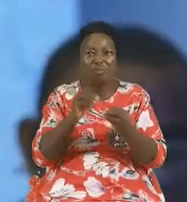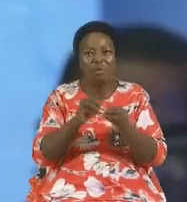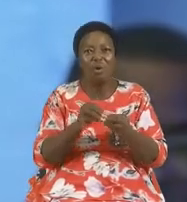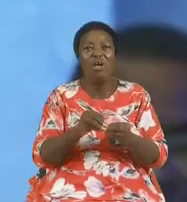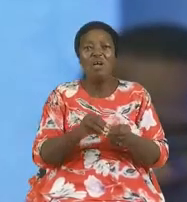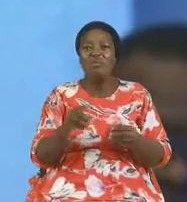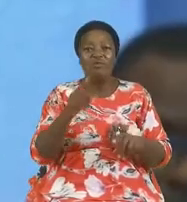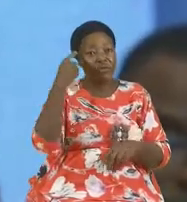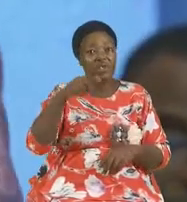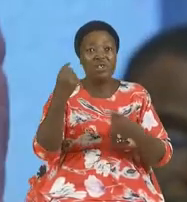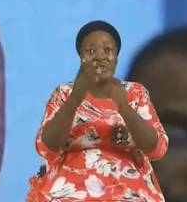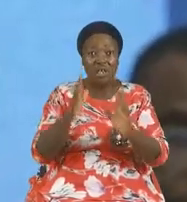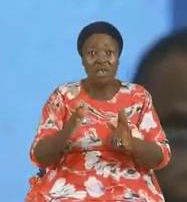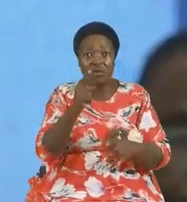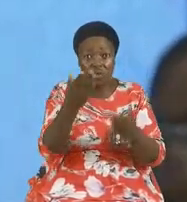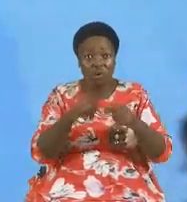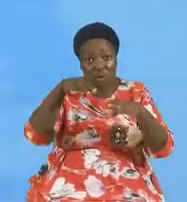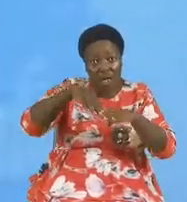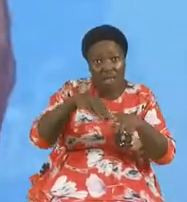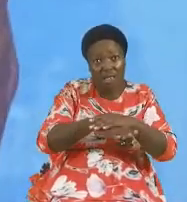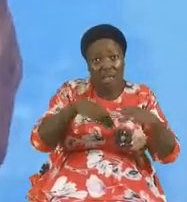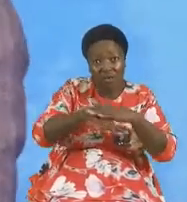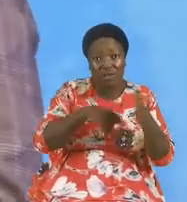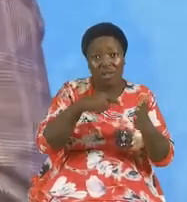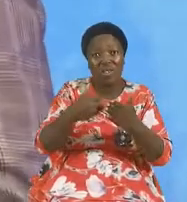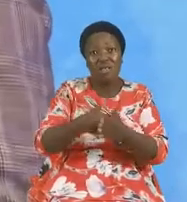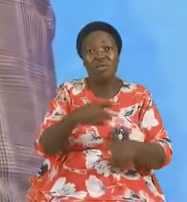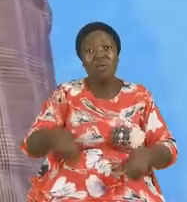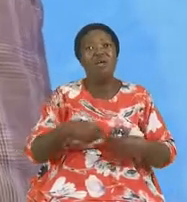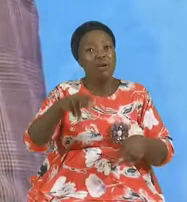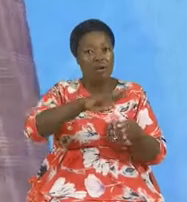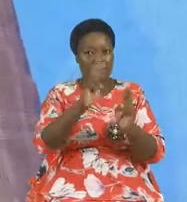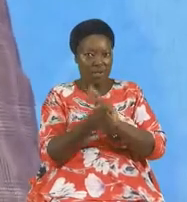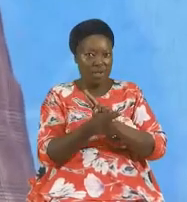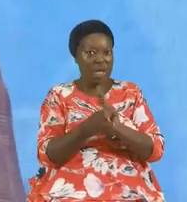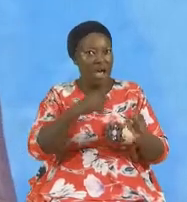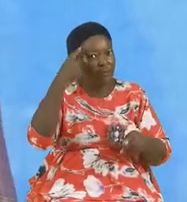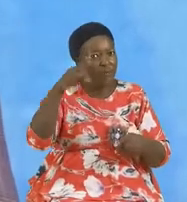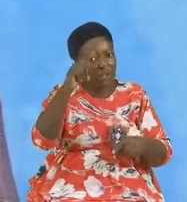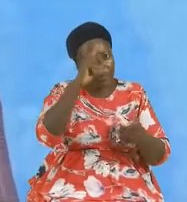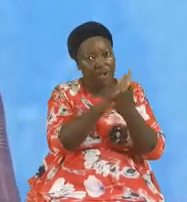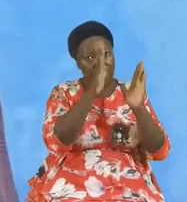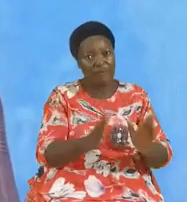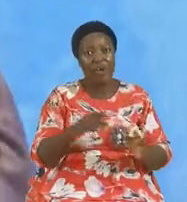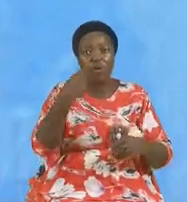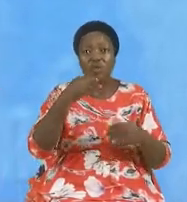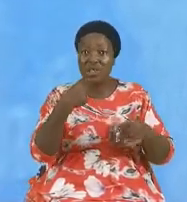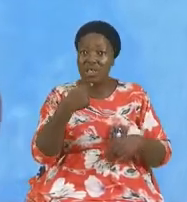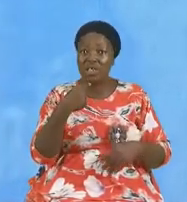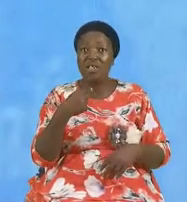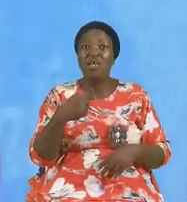no power can conquer you anymore. For the sinner, you want to enter into this new